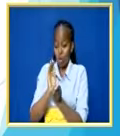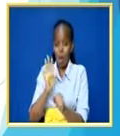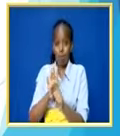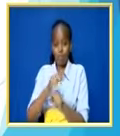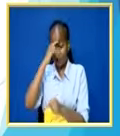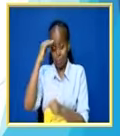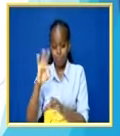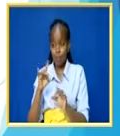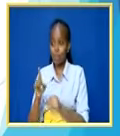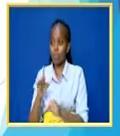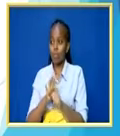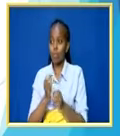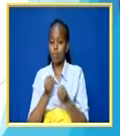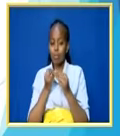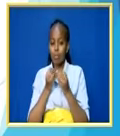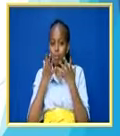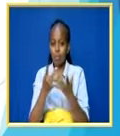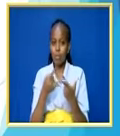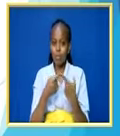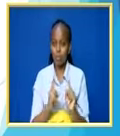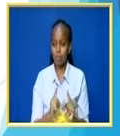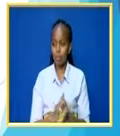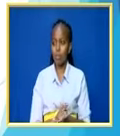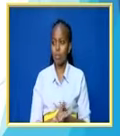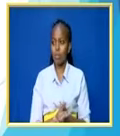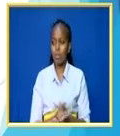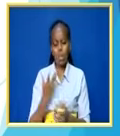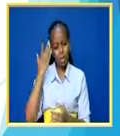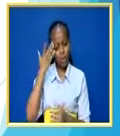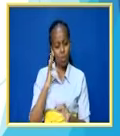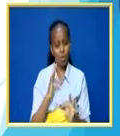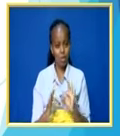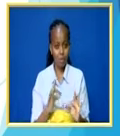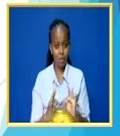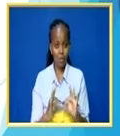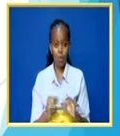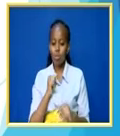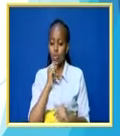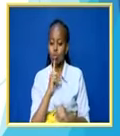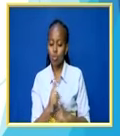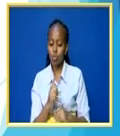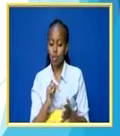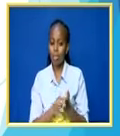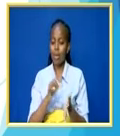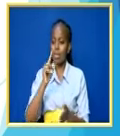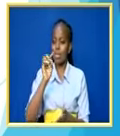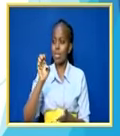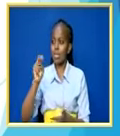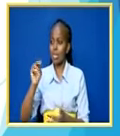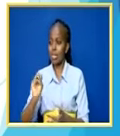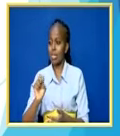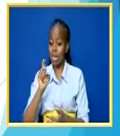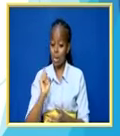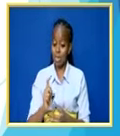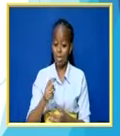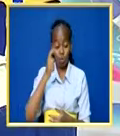if this is too much information. But I don't know if I wasn't sure teenagers should be shaving.